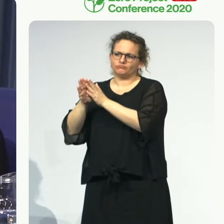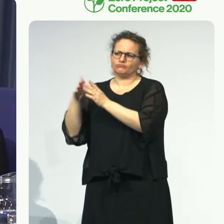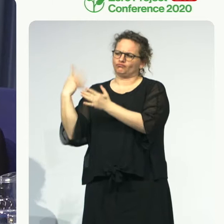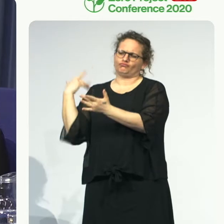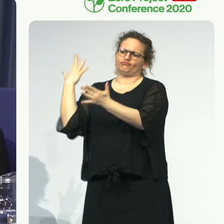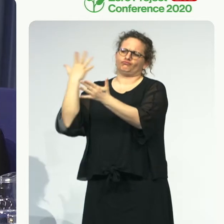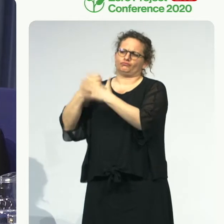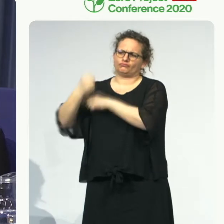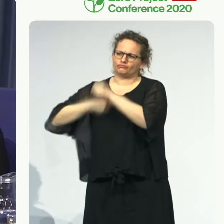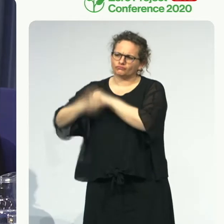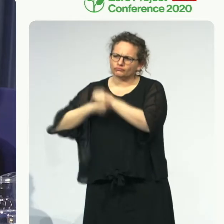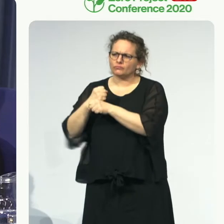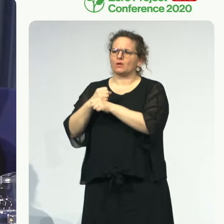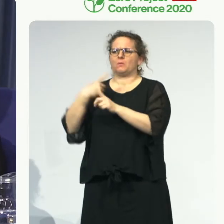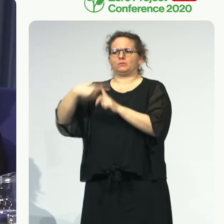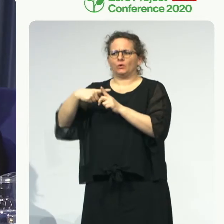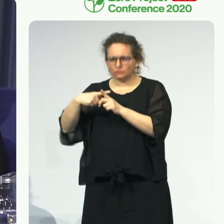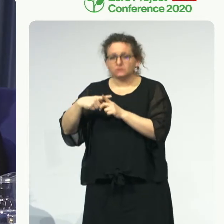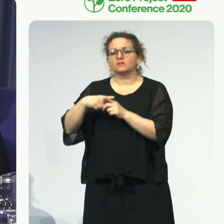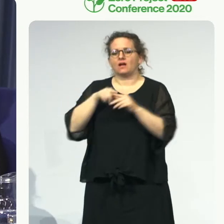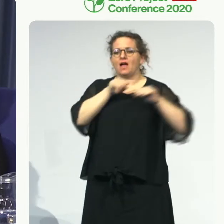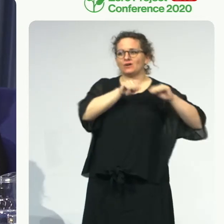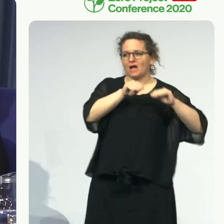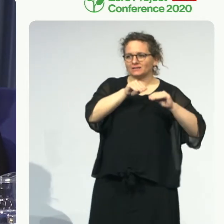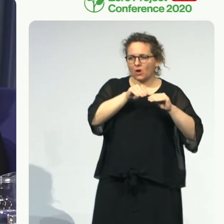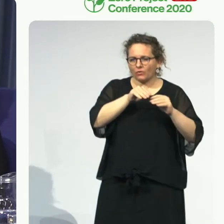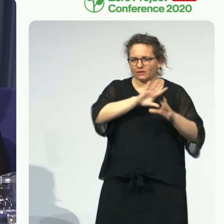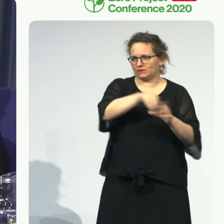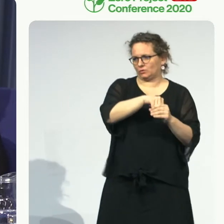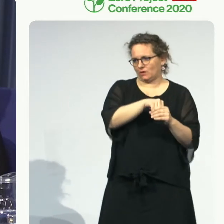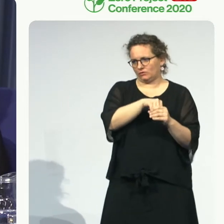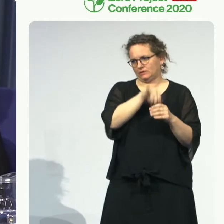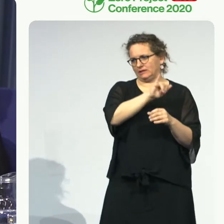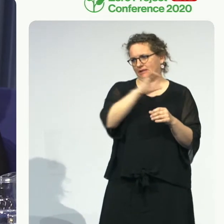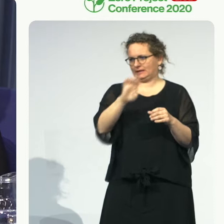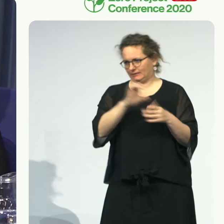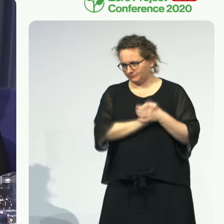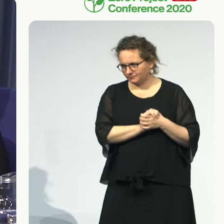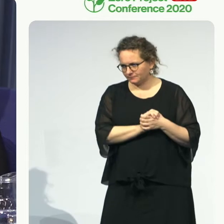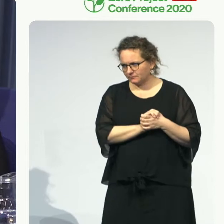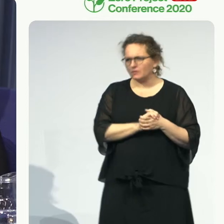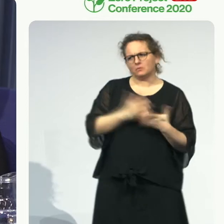inclusive education sector, in the field of a study